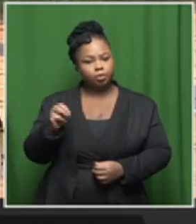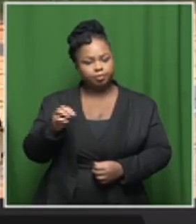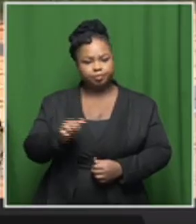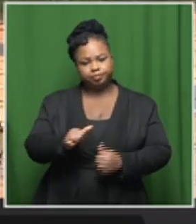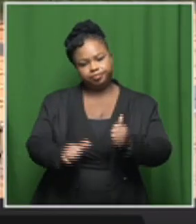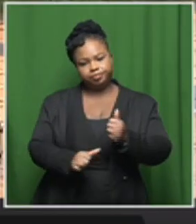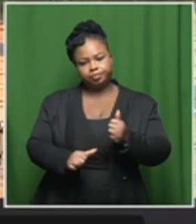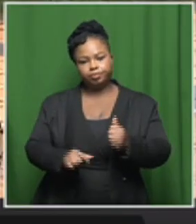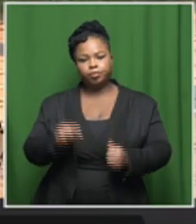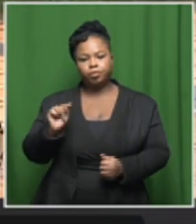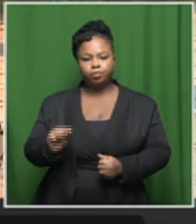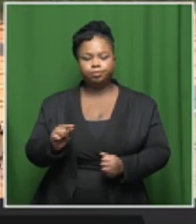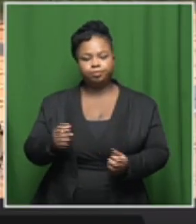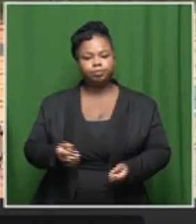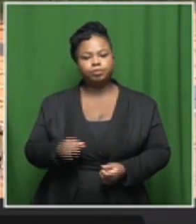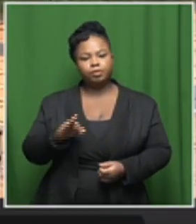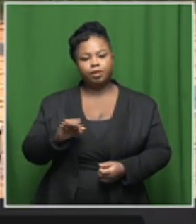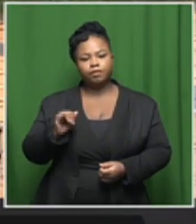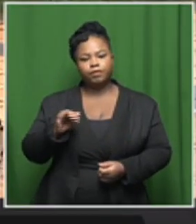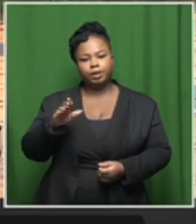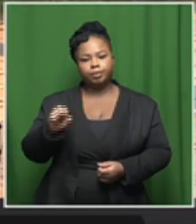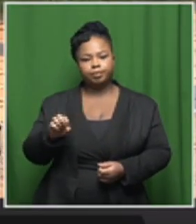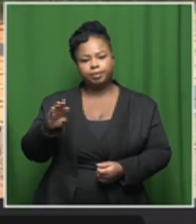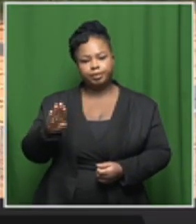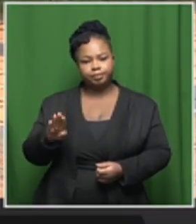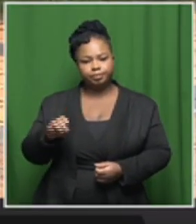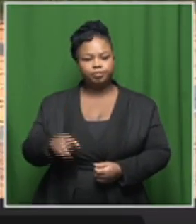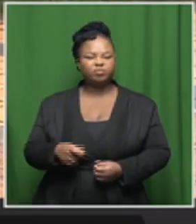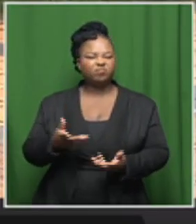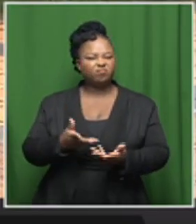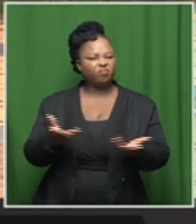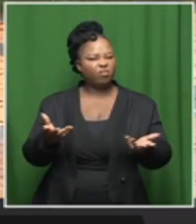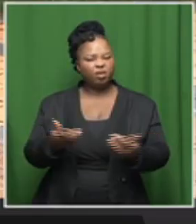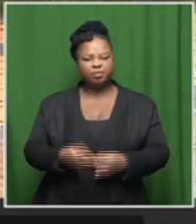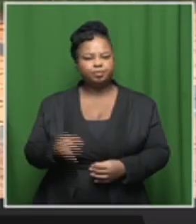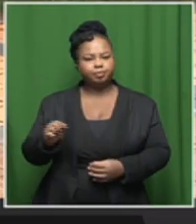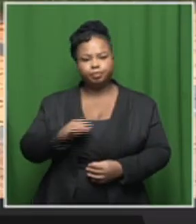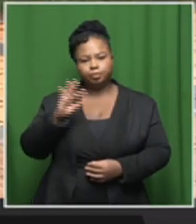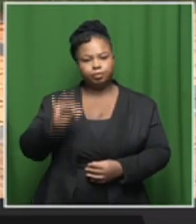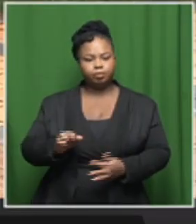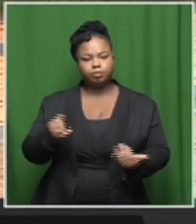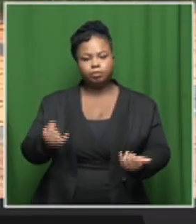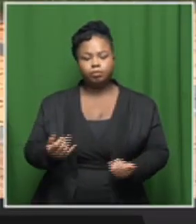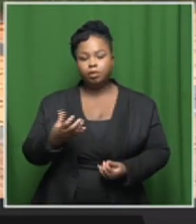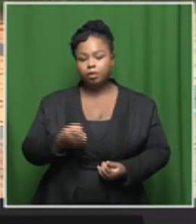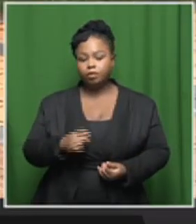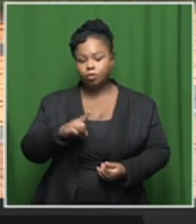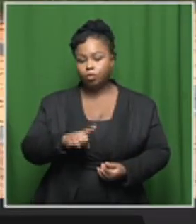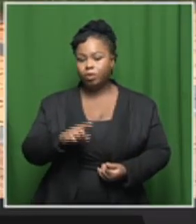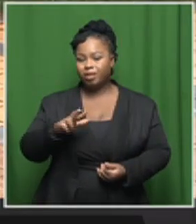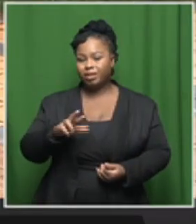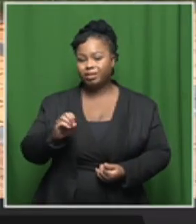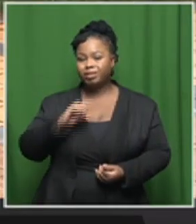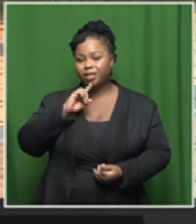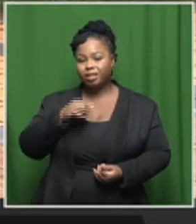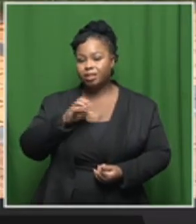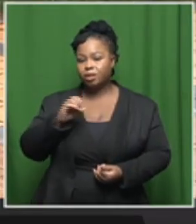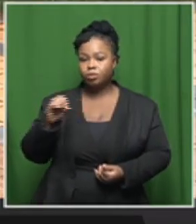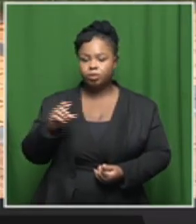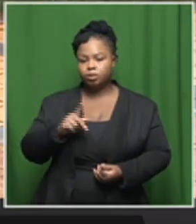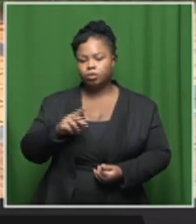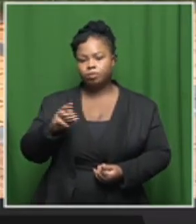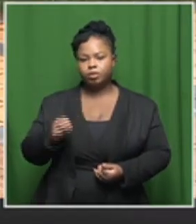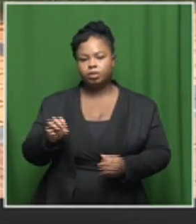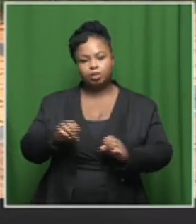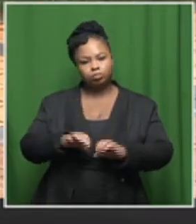basically provides fiber infrastructure around the country. They've rolled out some 180,000 kilometers of